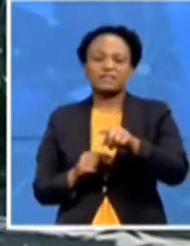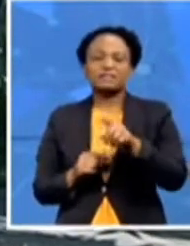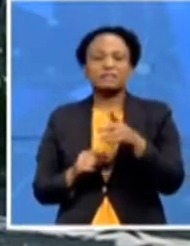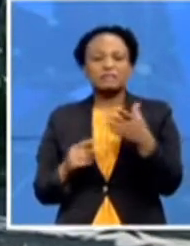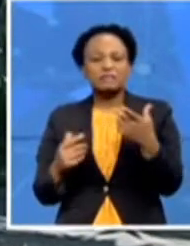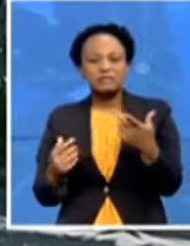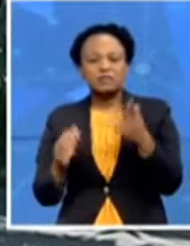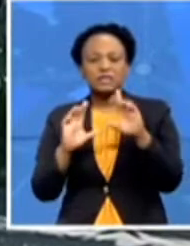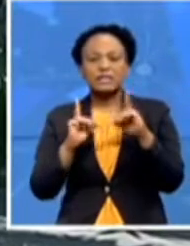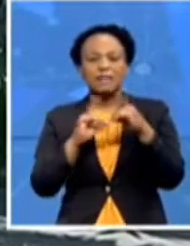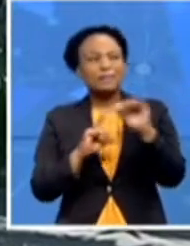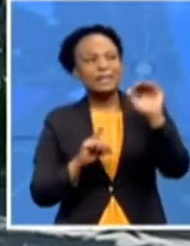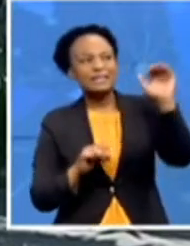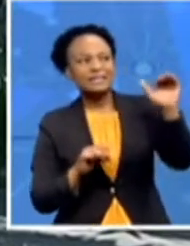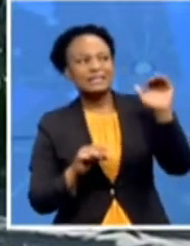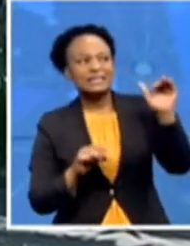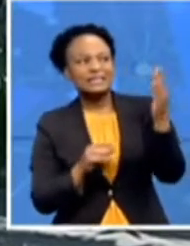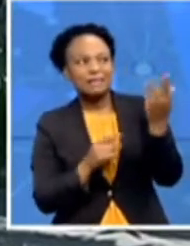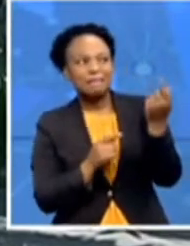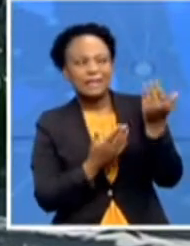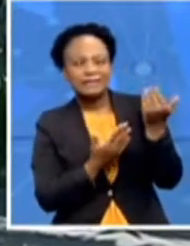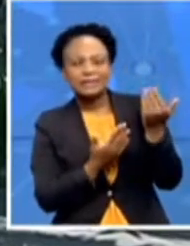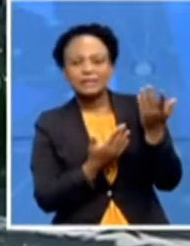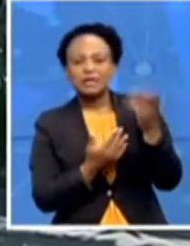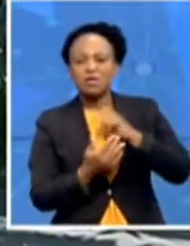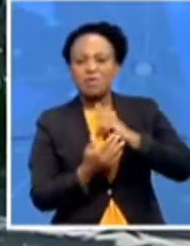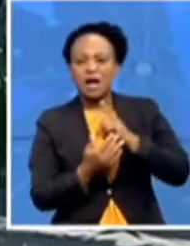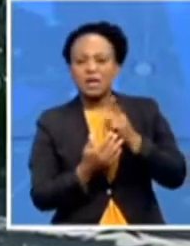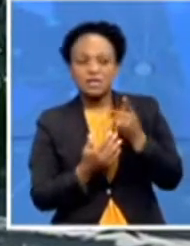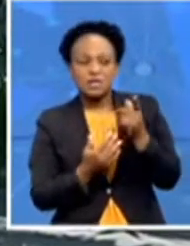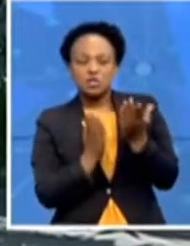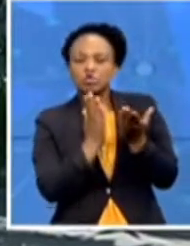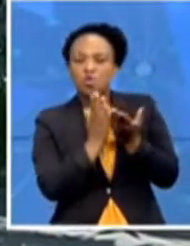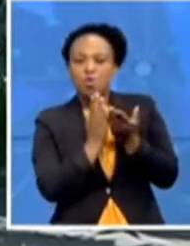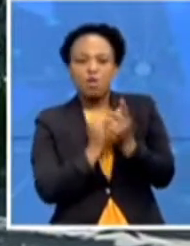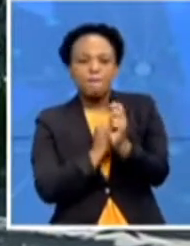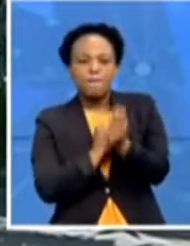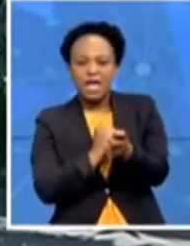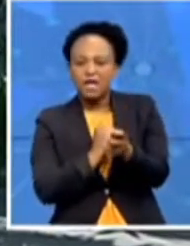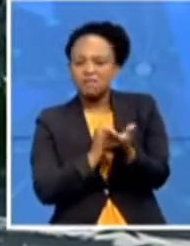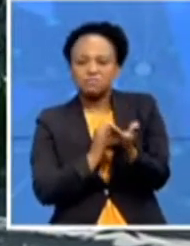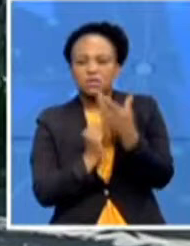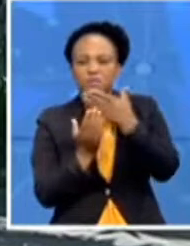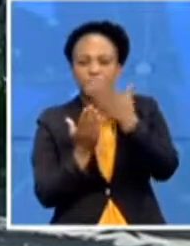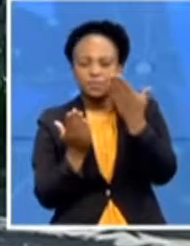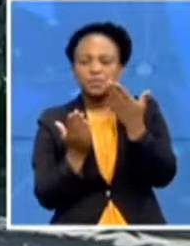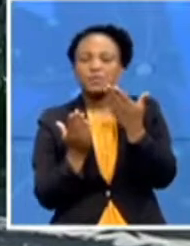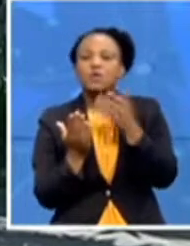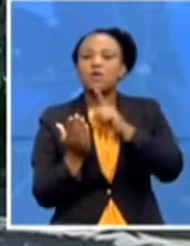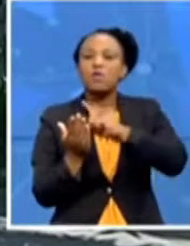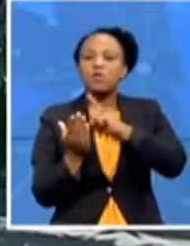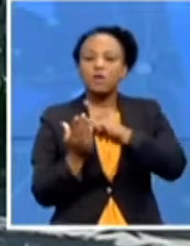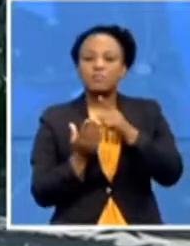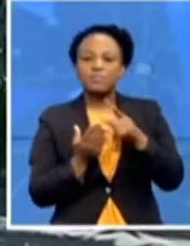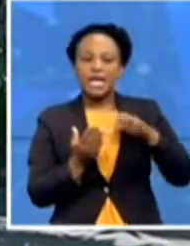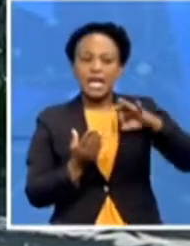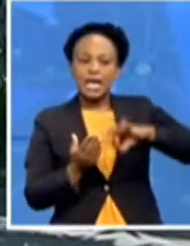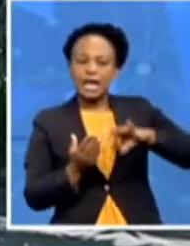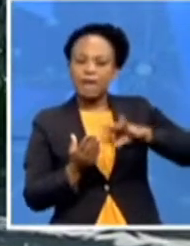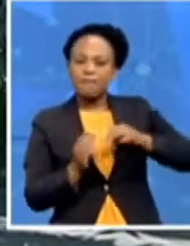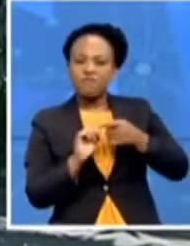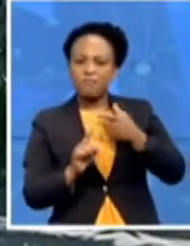these no-fee schools. These schools don't get any kind of school fees or any kind of income from the parents, and they solely, rely on